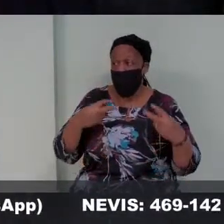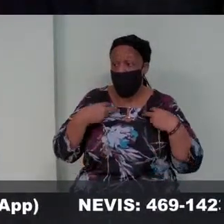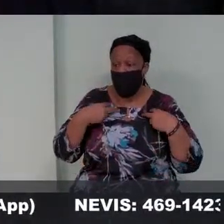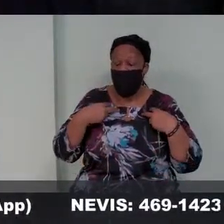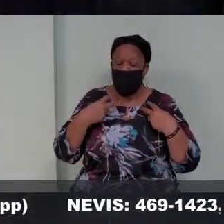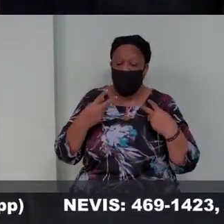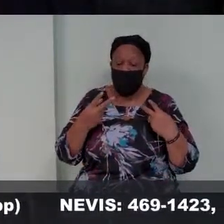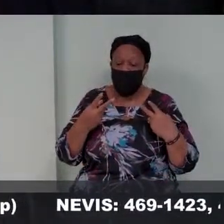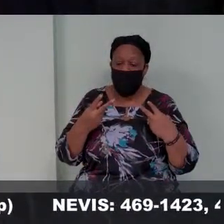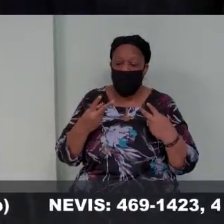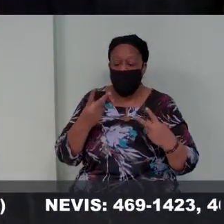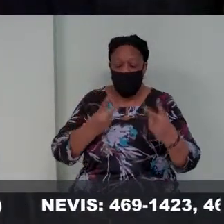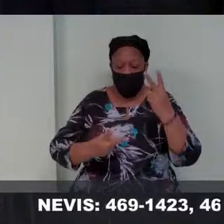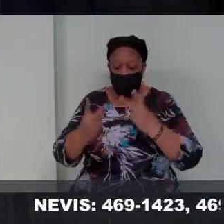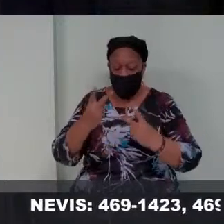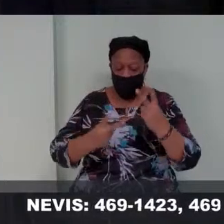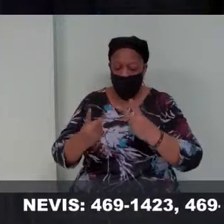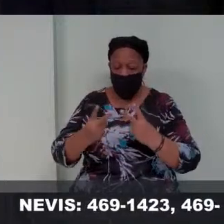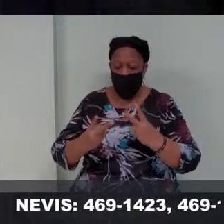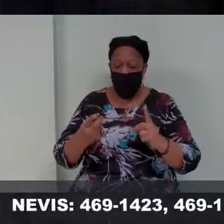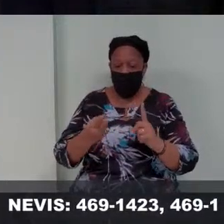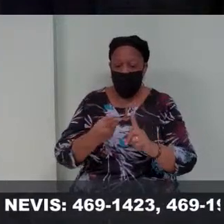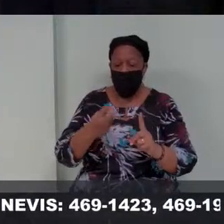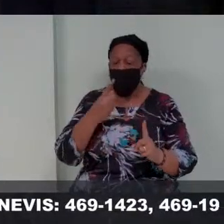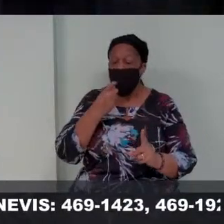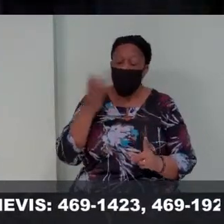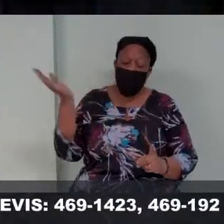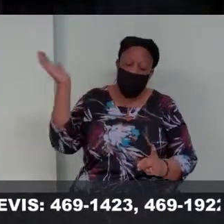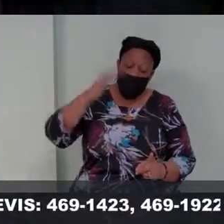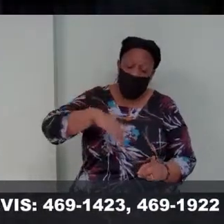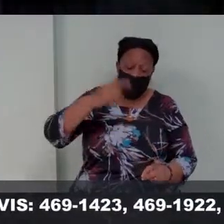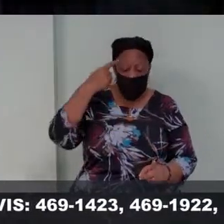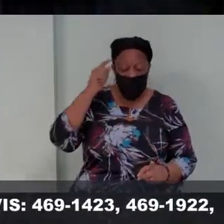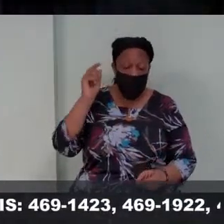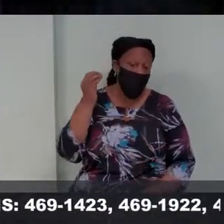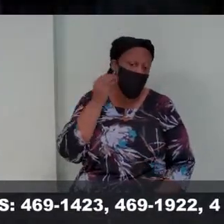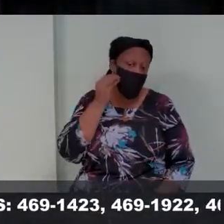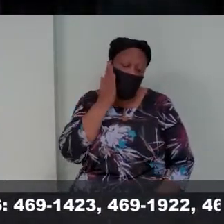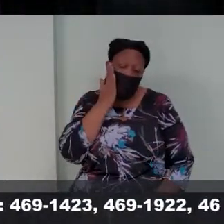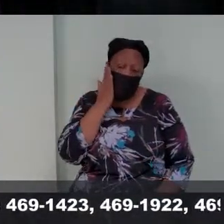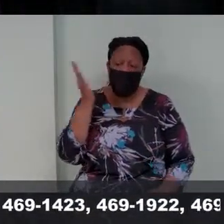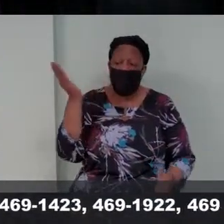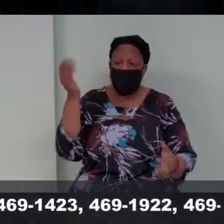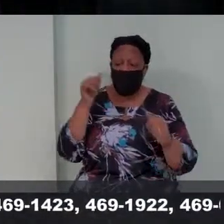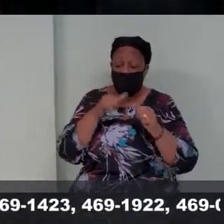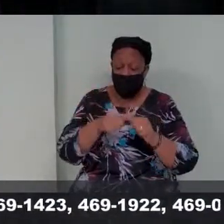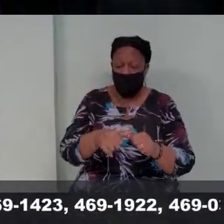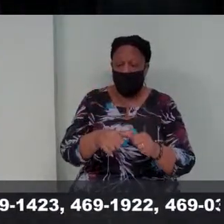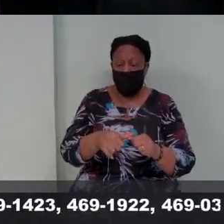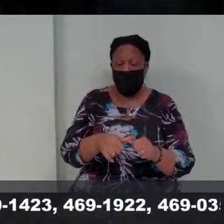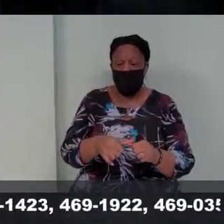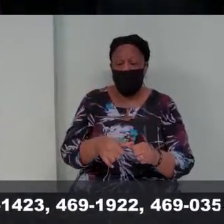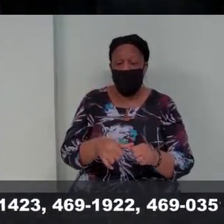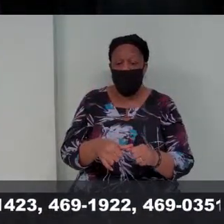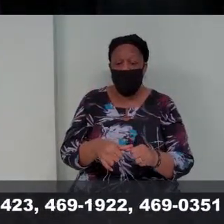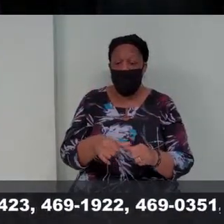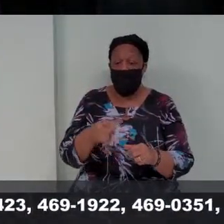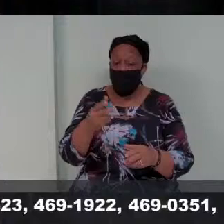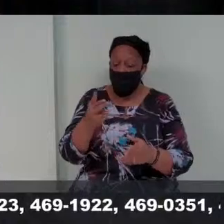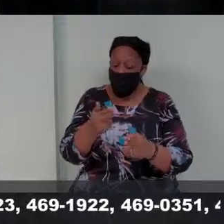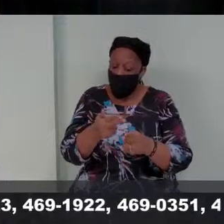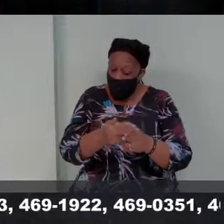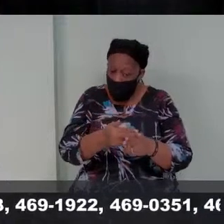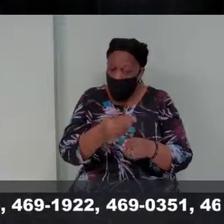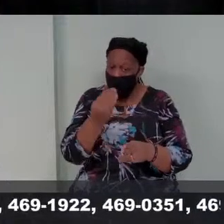visitors who are vacationing at approved hotels and who may not be on island for 14